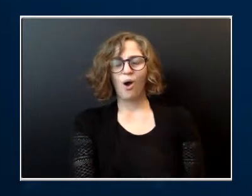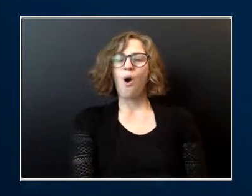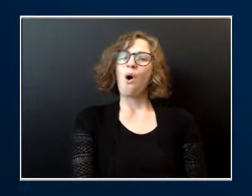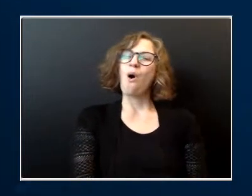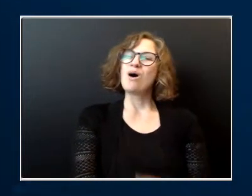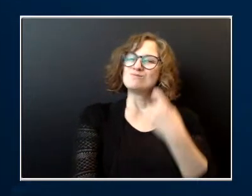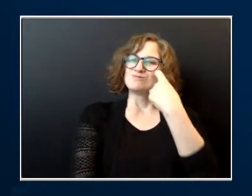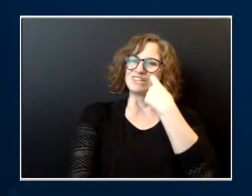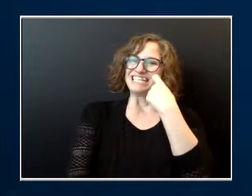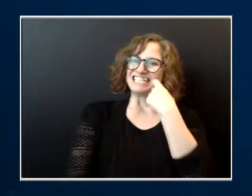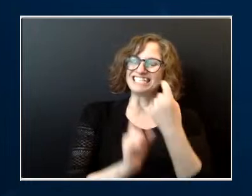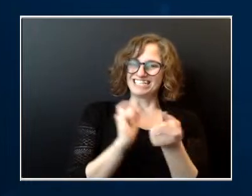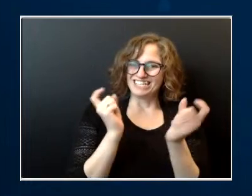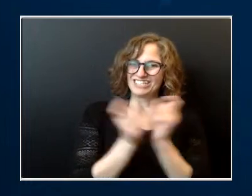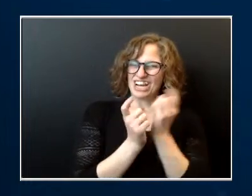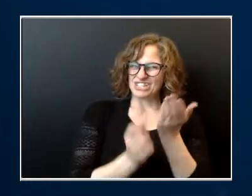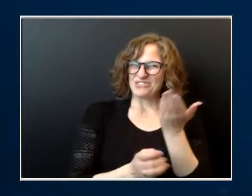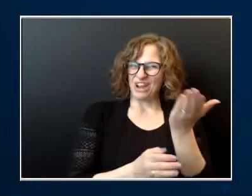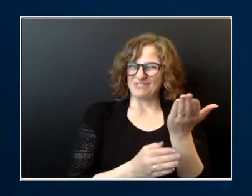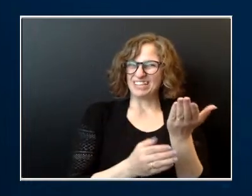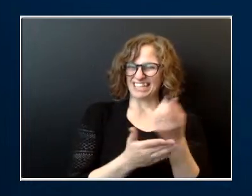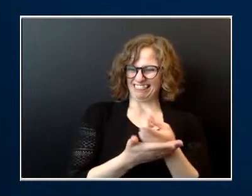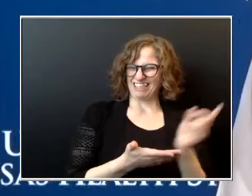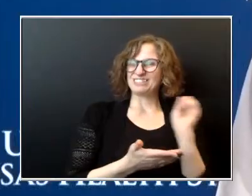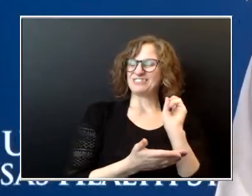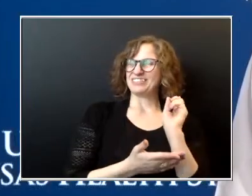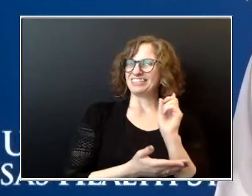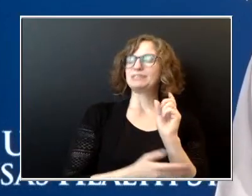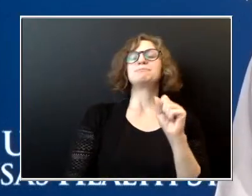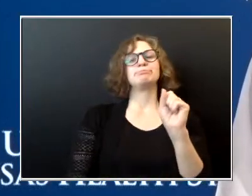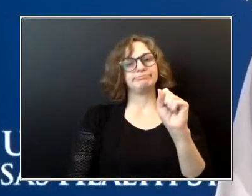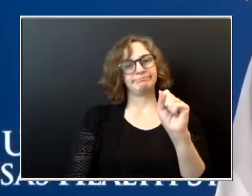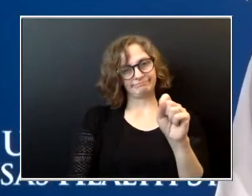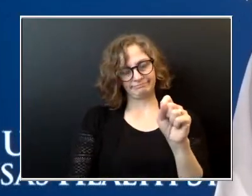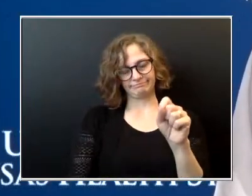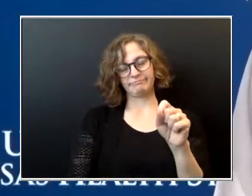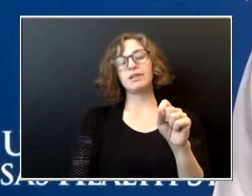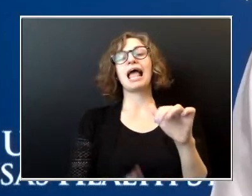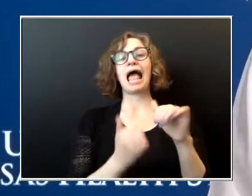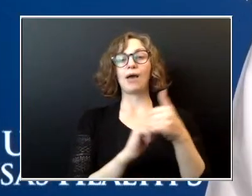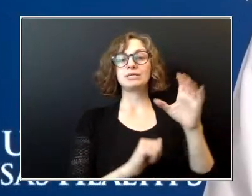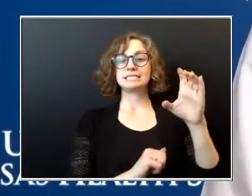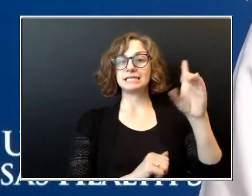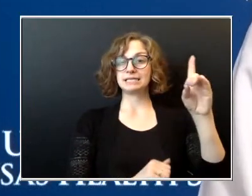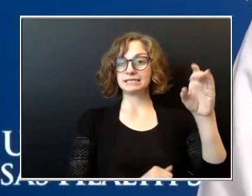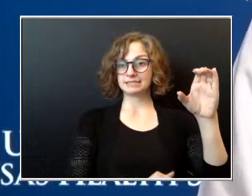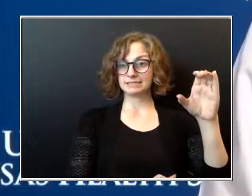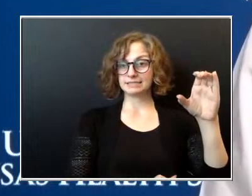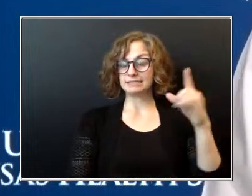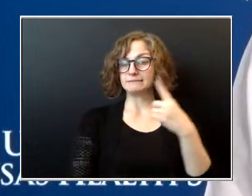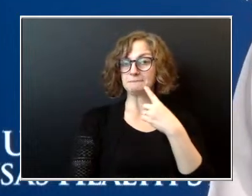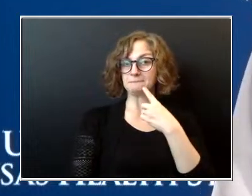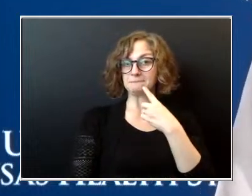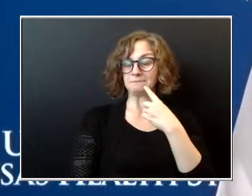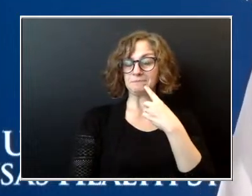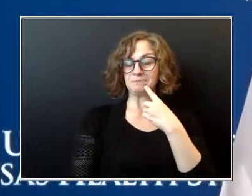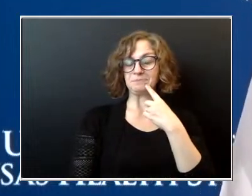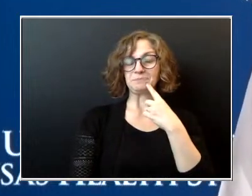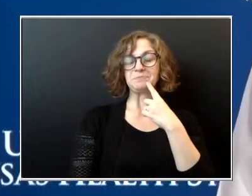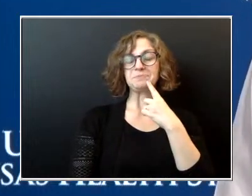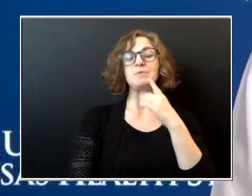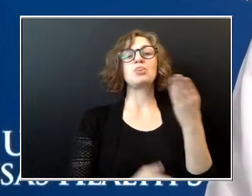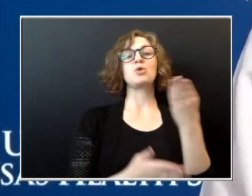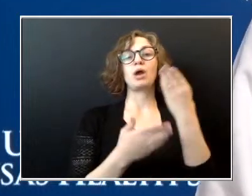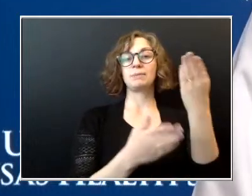last weekend. Yeah, I mean, Saturday. the wording is that the CDC changed the recommendation from may